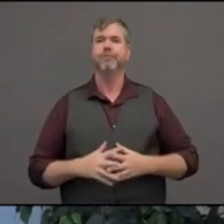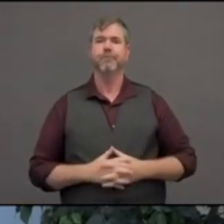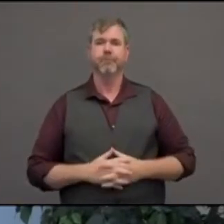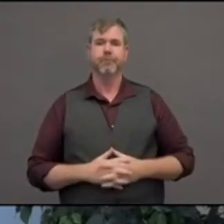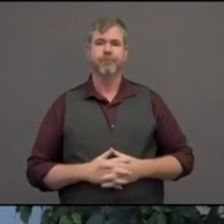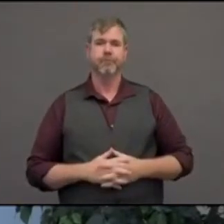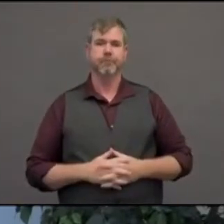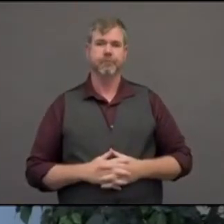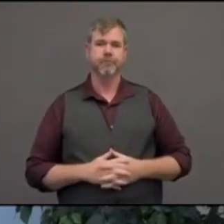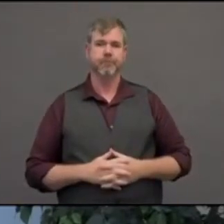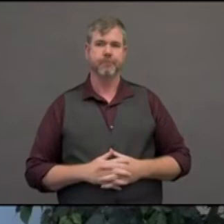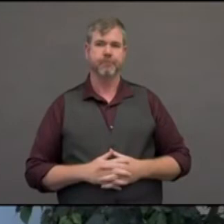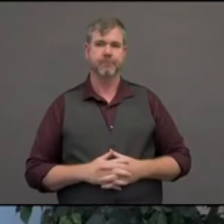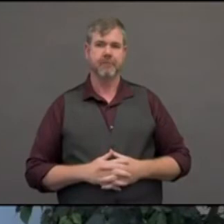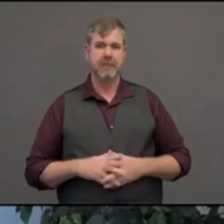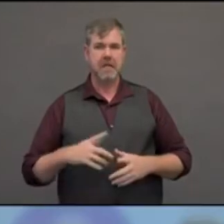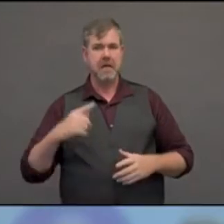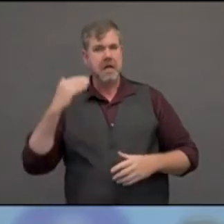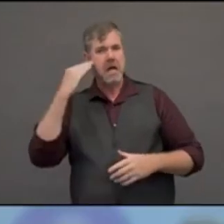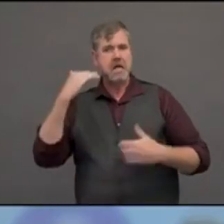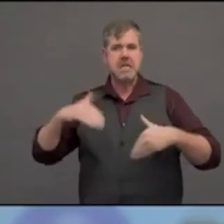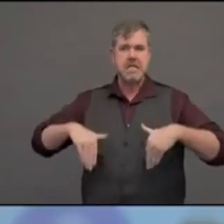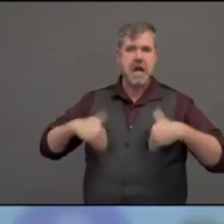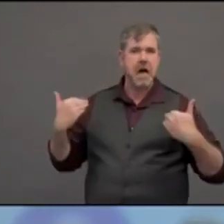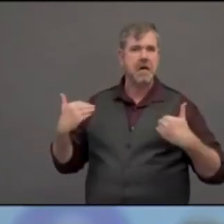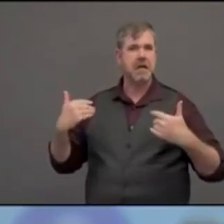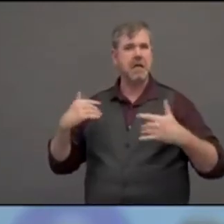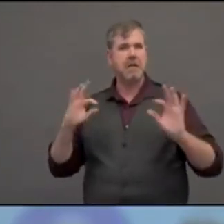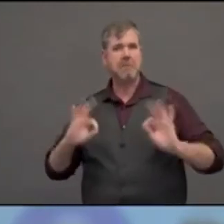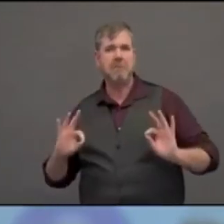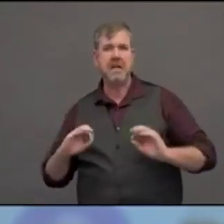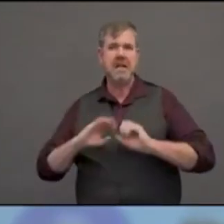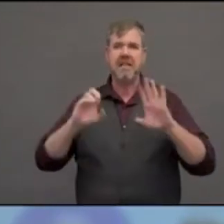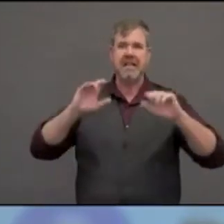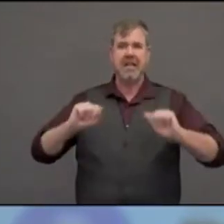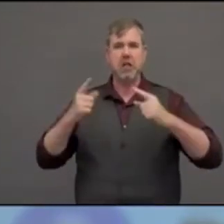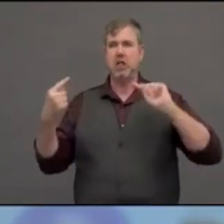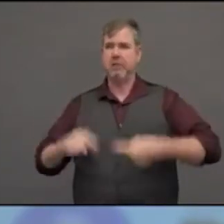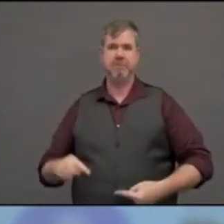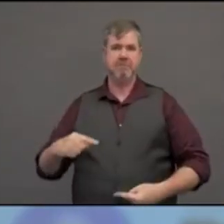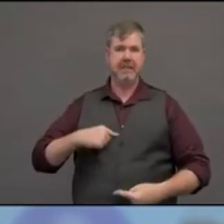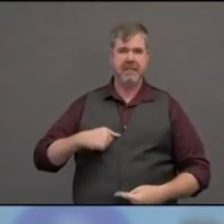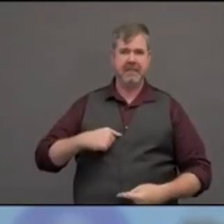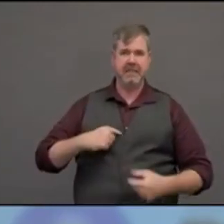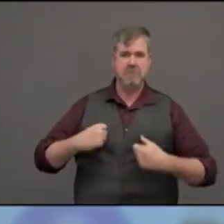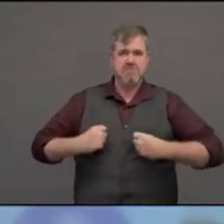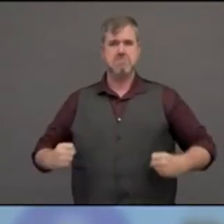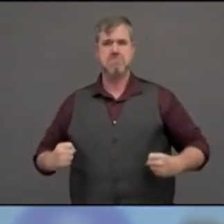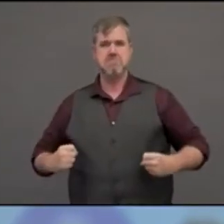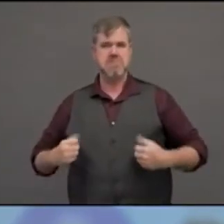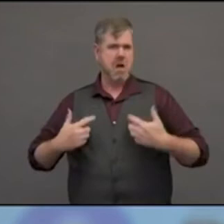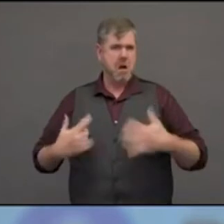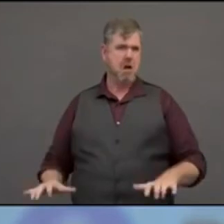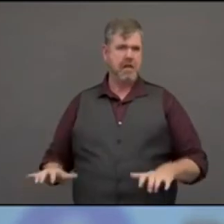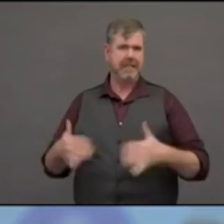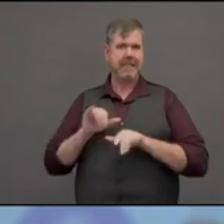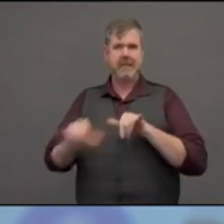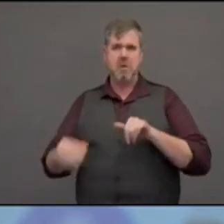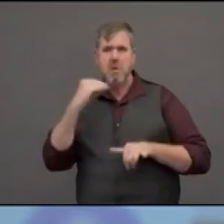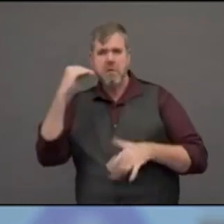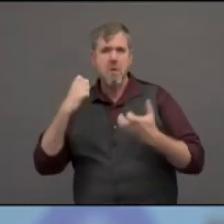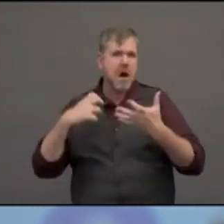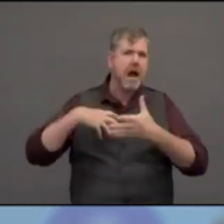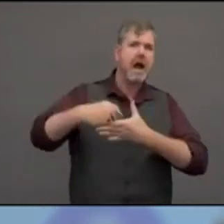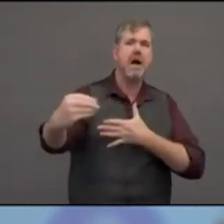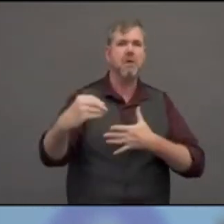you're invincible. You want to be rebellious, or you're just sick and tired of staying home and not seeing your friends. Totally understood.